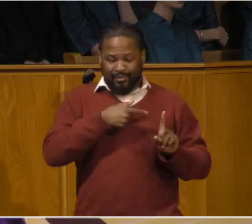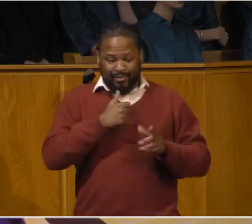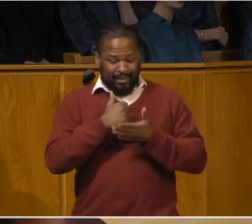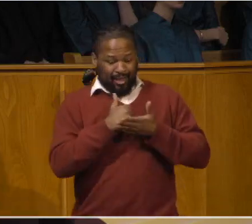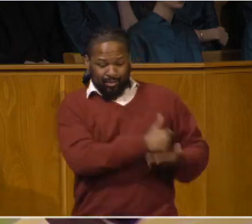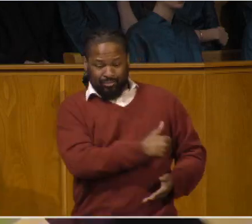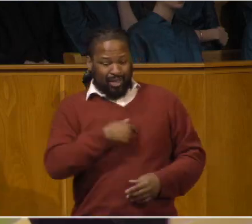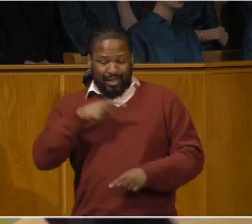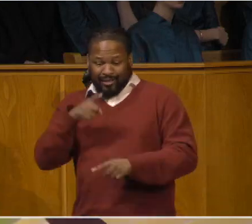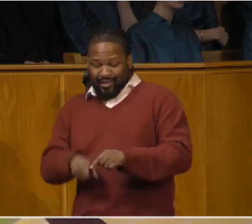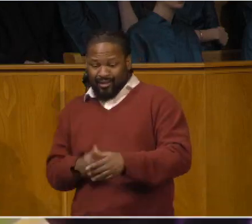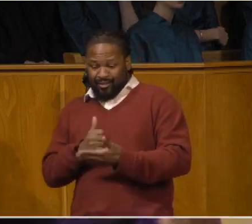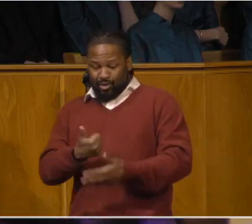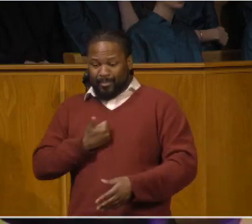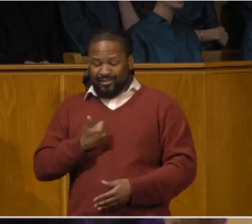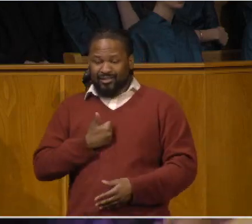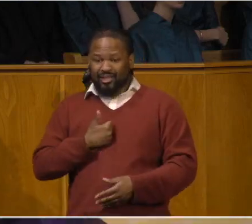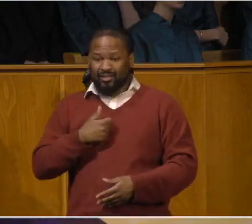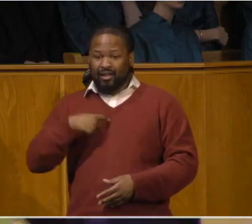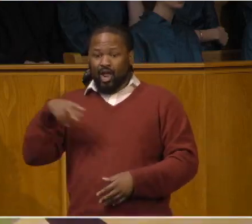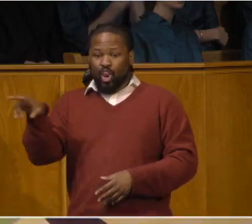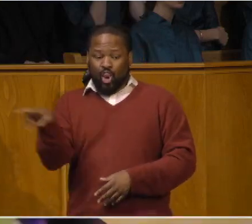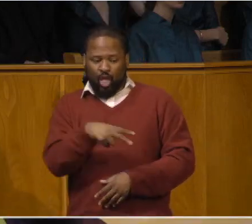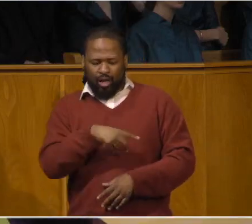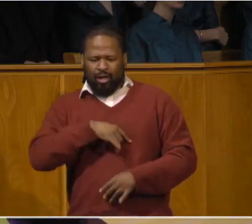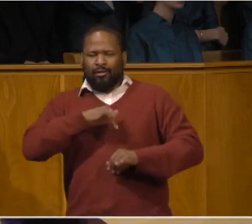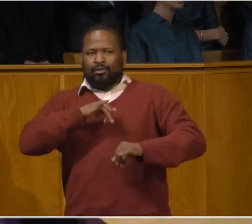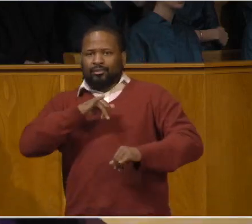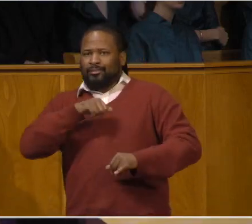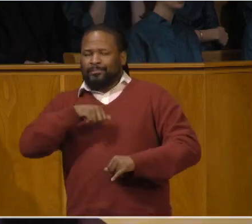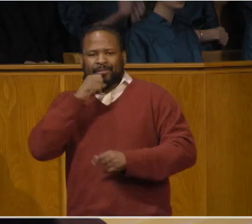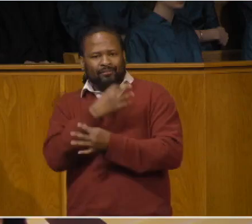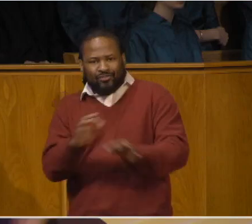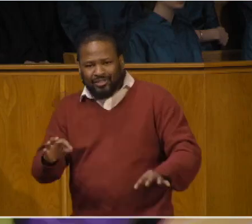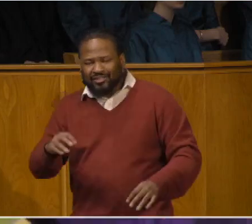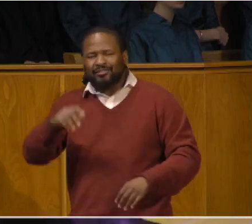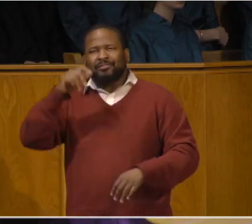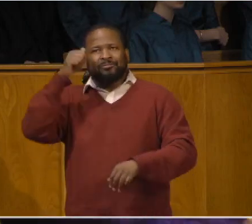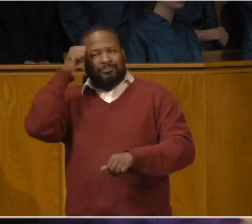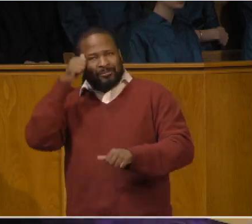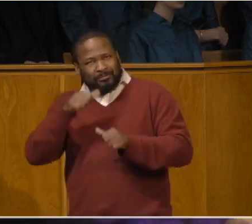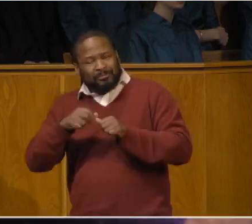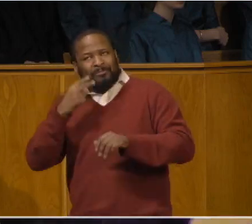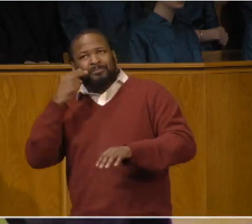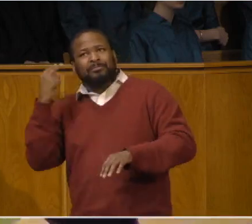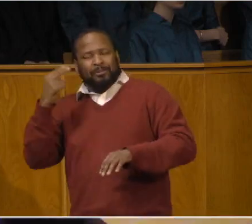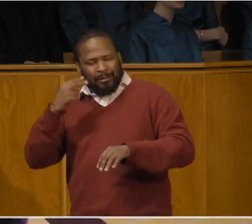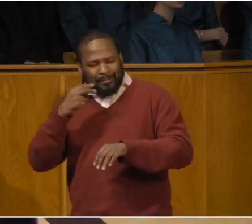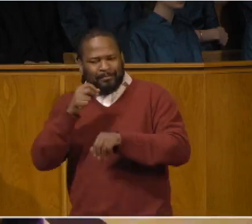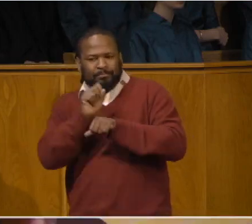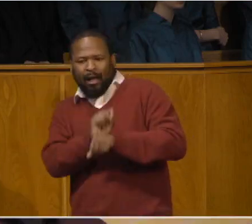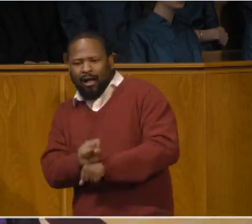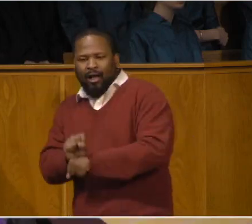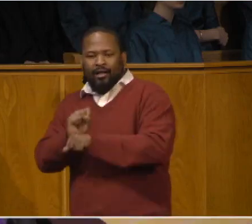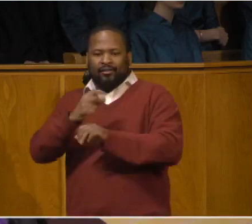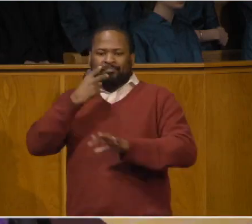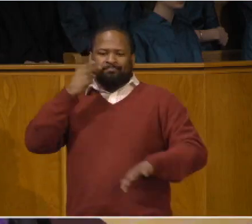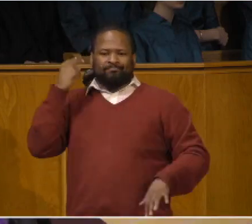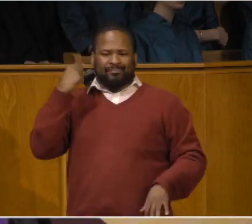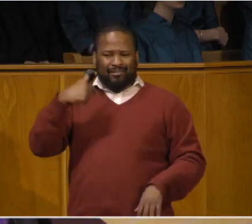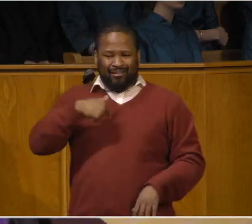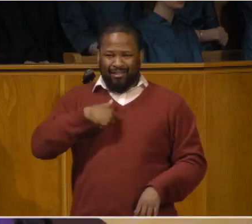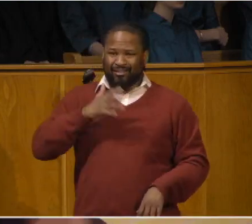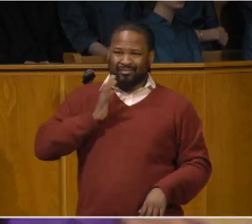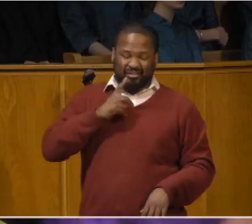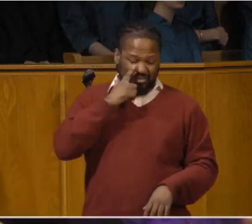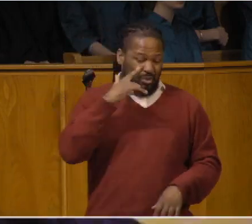me of what I was in and now free of. He reminds me of my bondage. He reminds me that I was trafficked and he looks just like